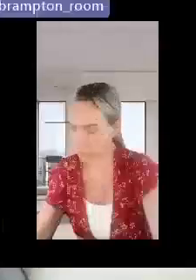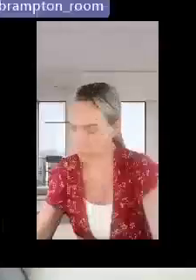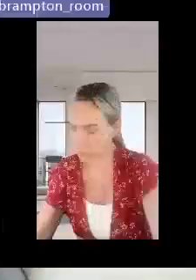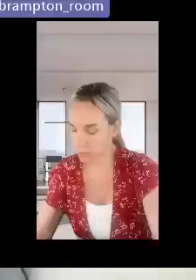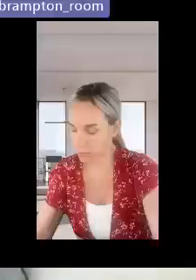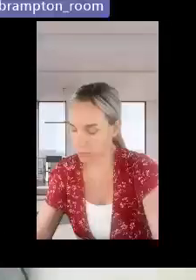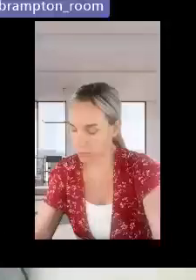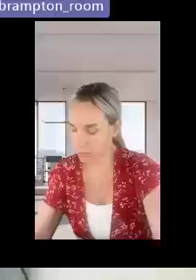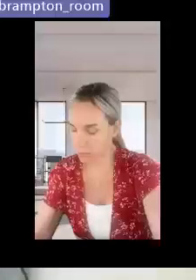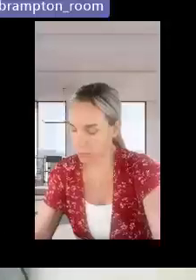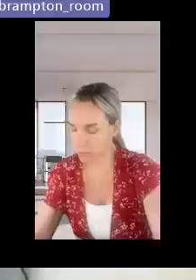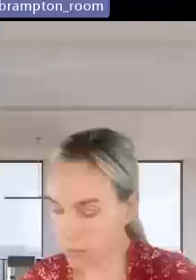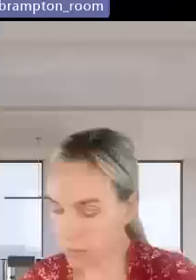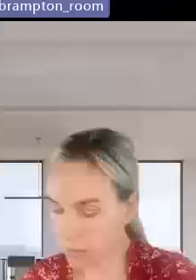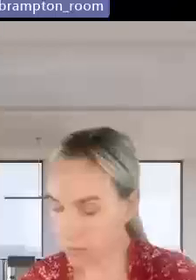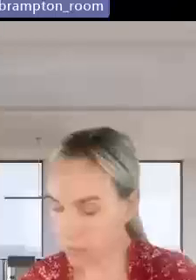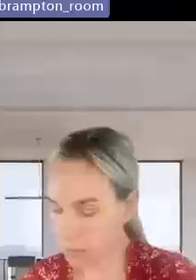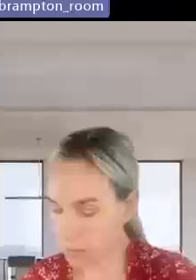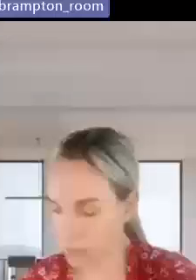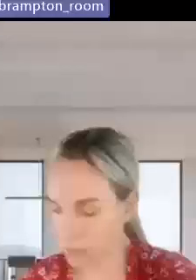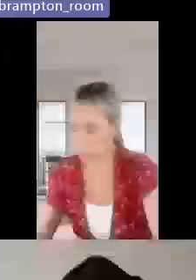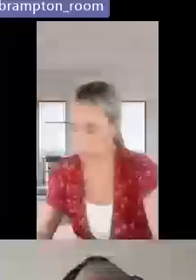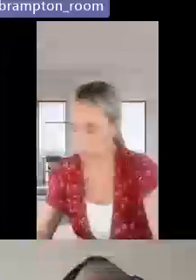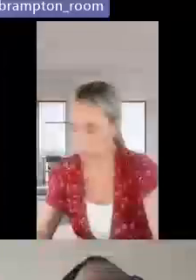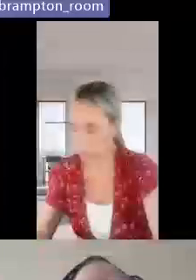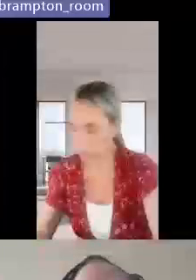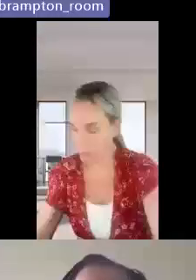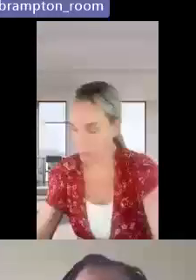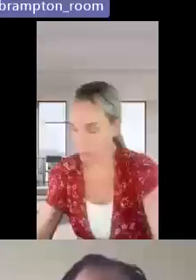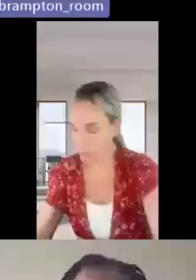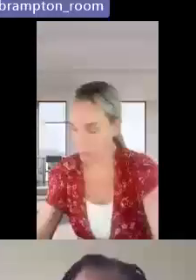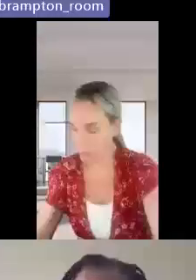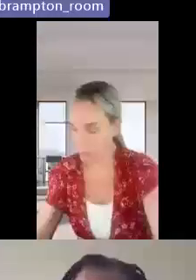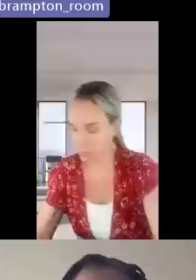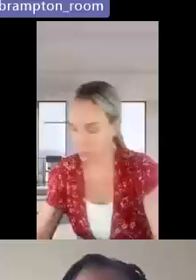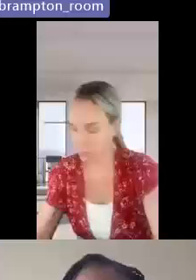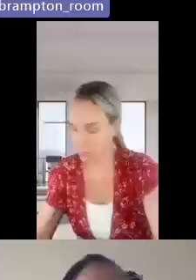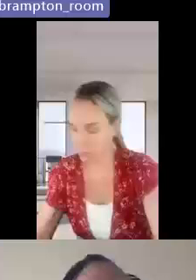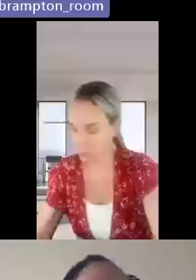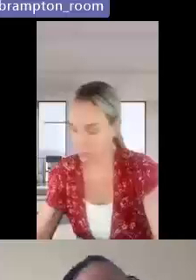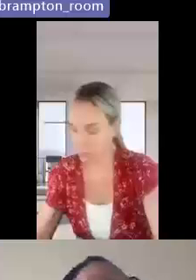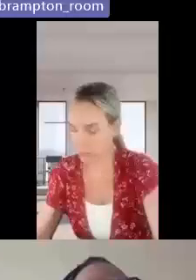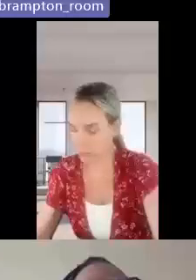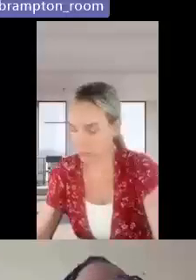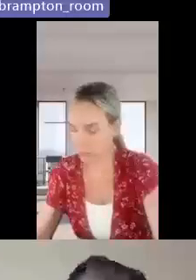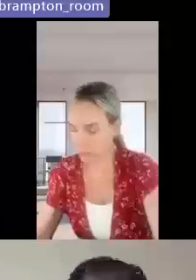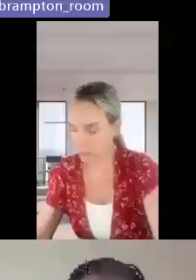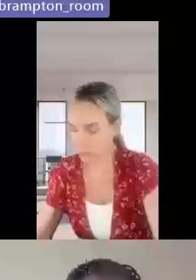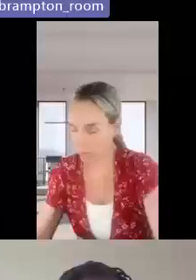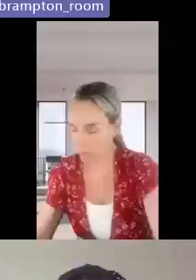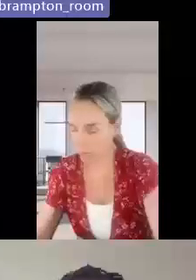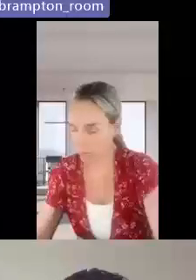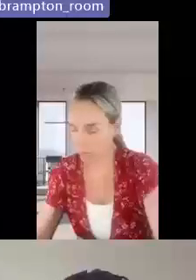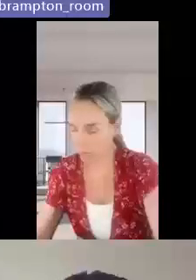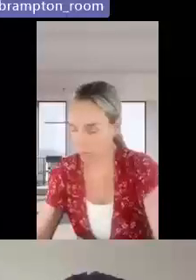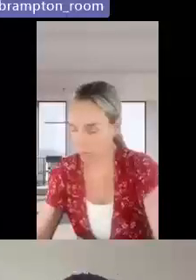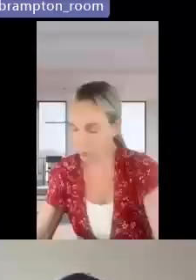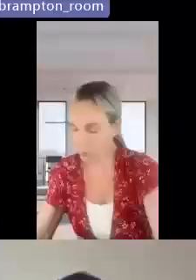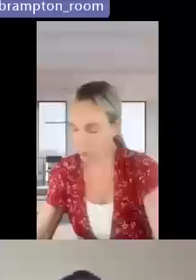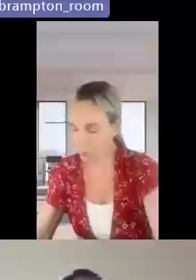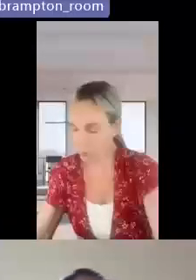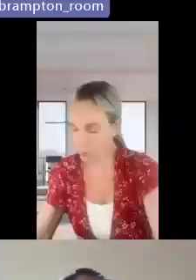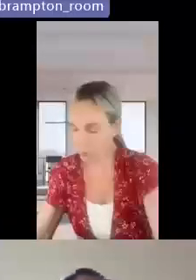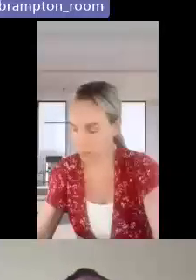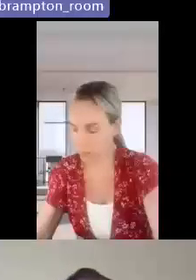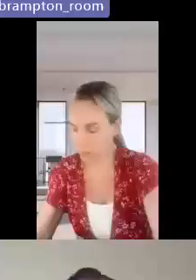So, through you, Chair, I believe the next 4 business cases will be presented by